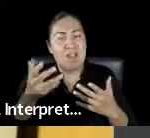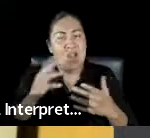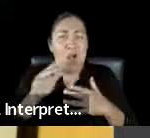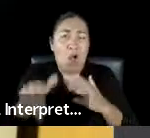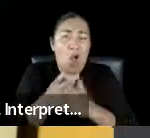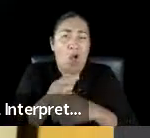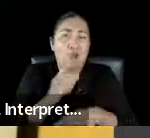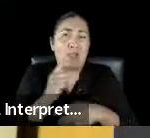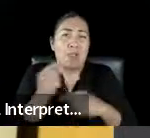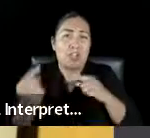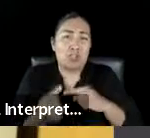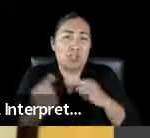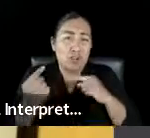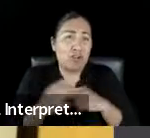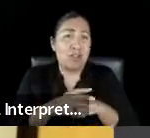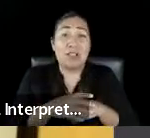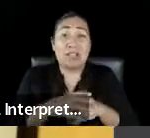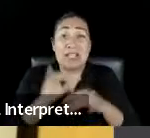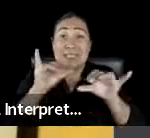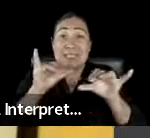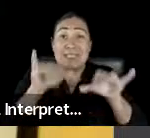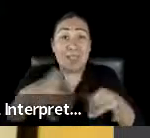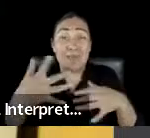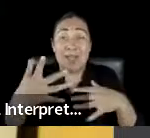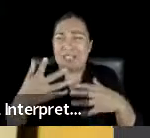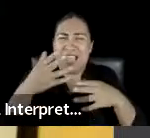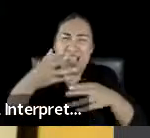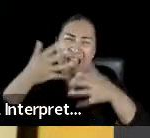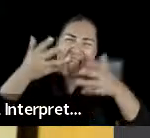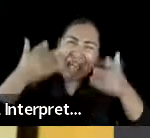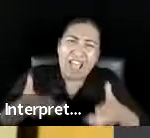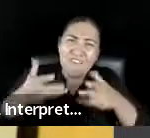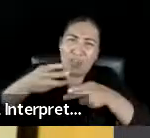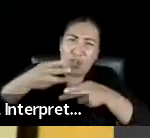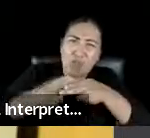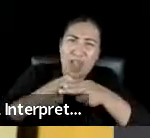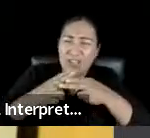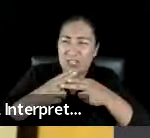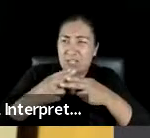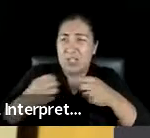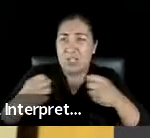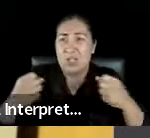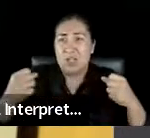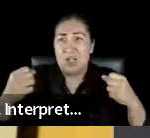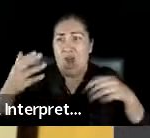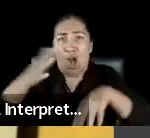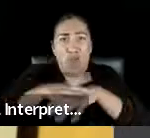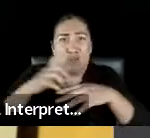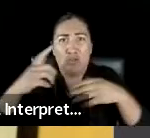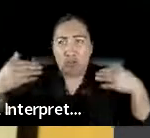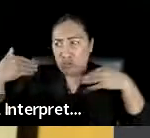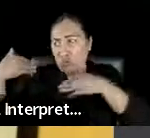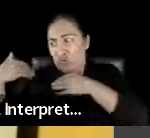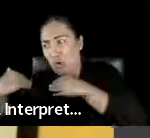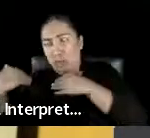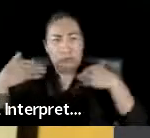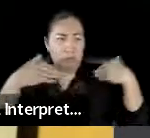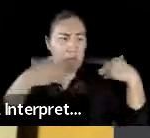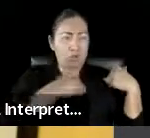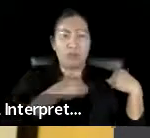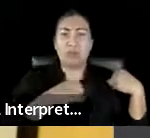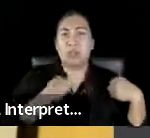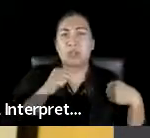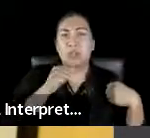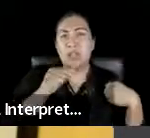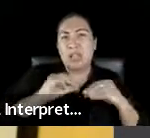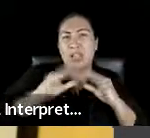as is lifting off a heavy weight from your shoulders. And it's not always as clear or as easy to talk about as someone dealing with physical pain, but we